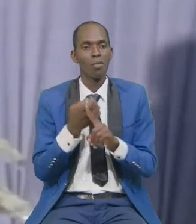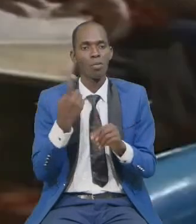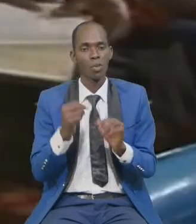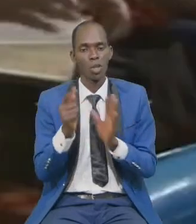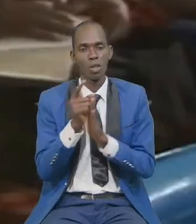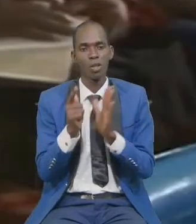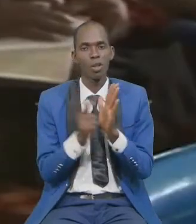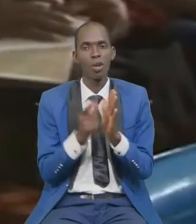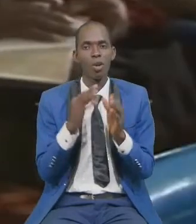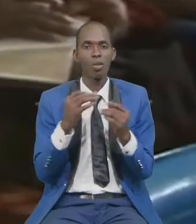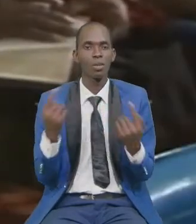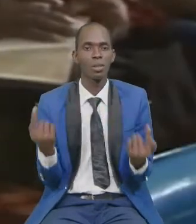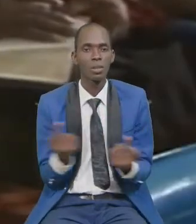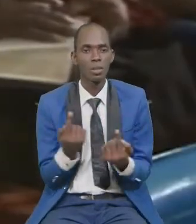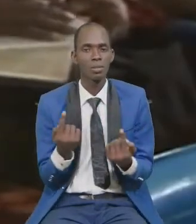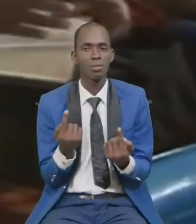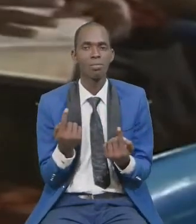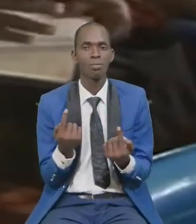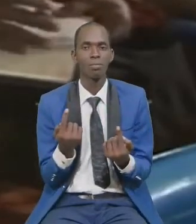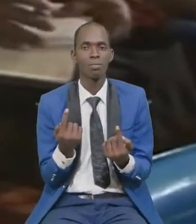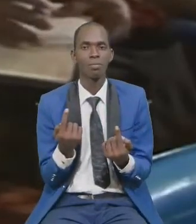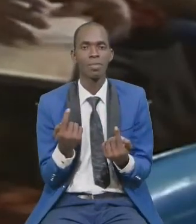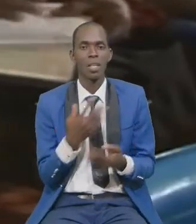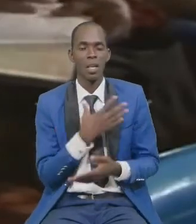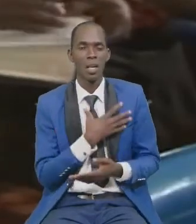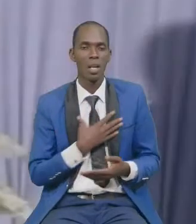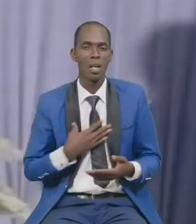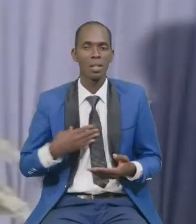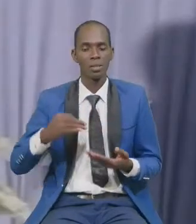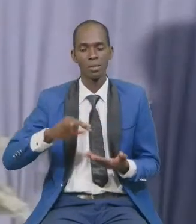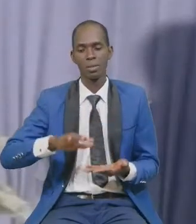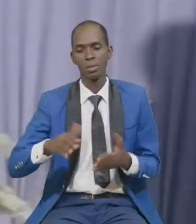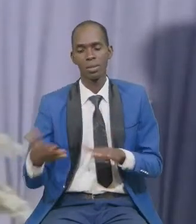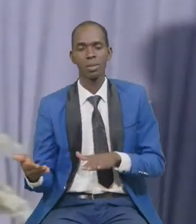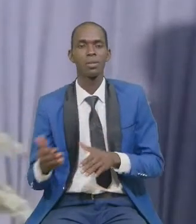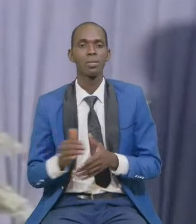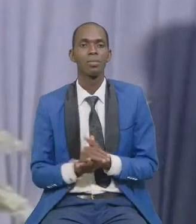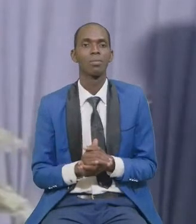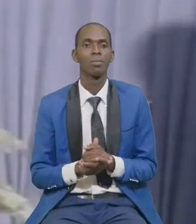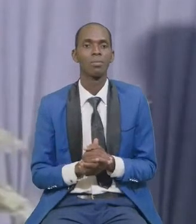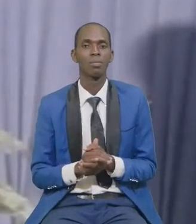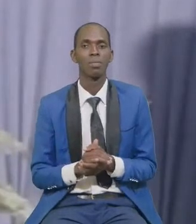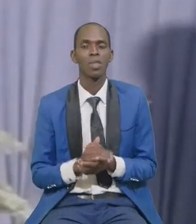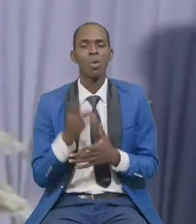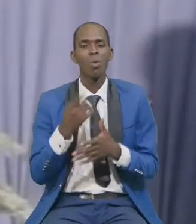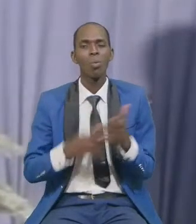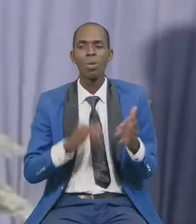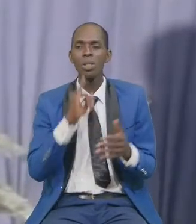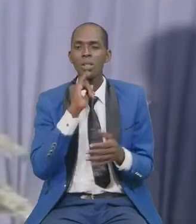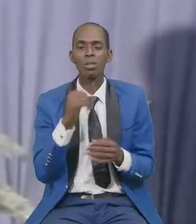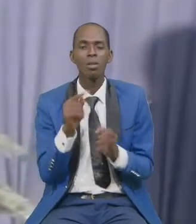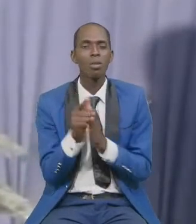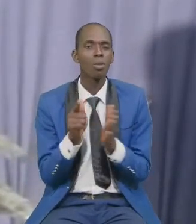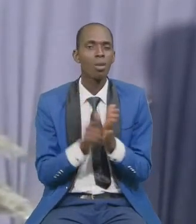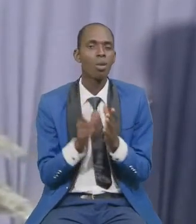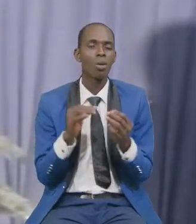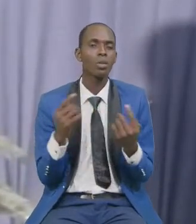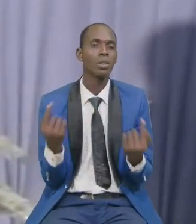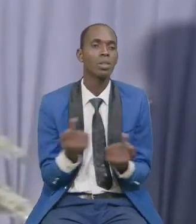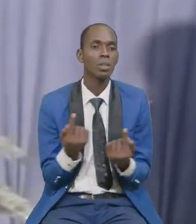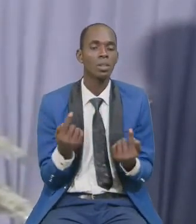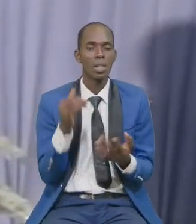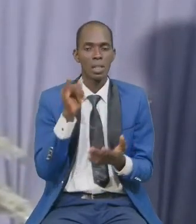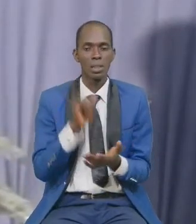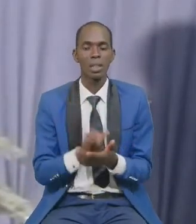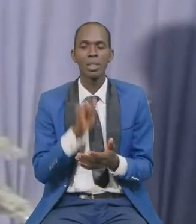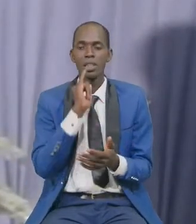law of sin and death. What's the law of sin? That's the